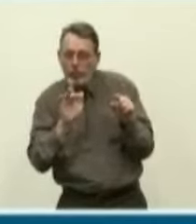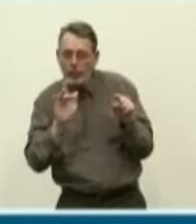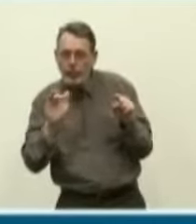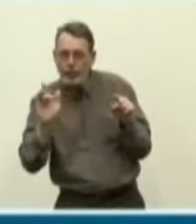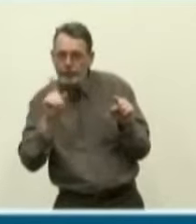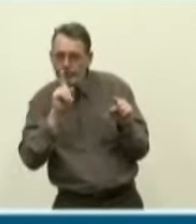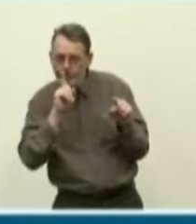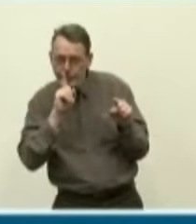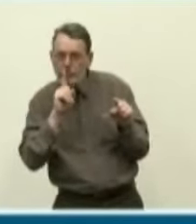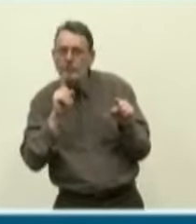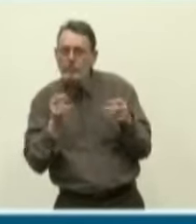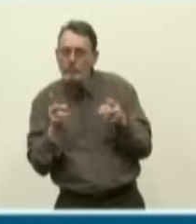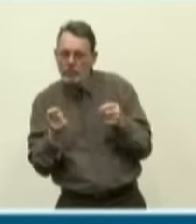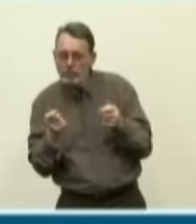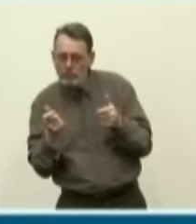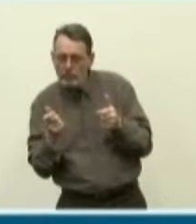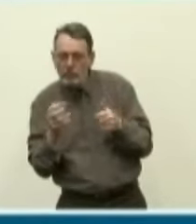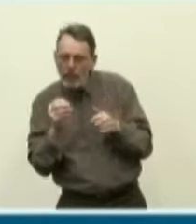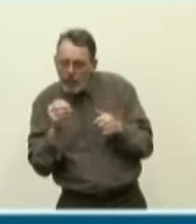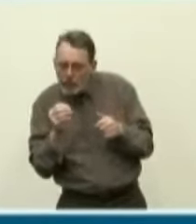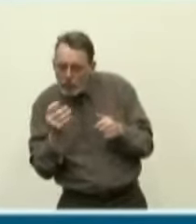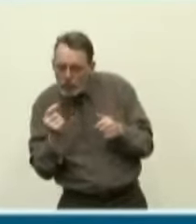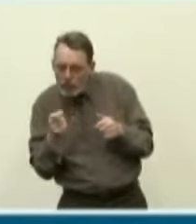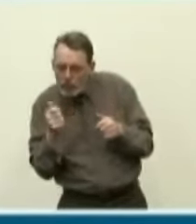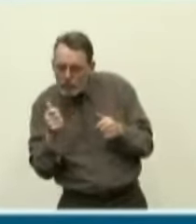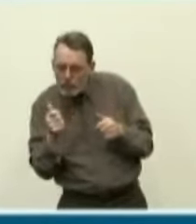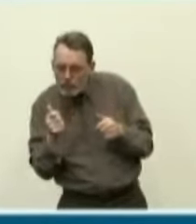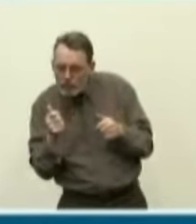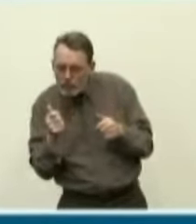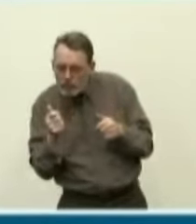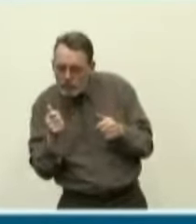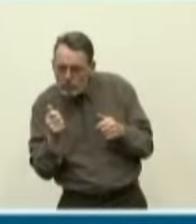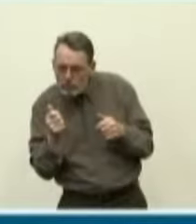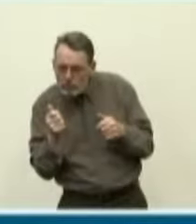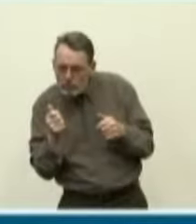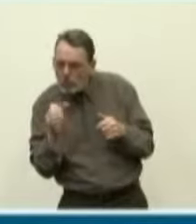and it's a, what can you tell what it is?